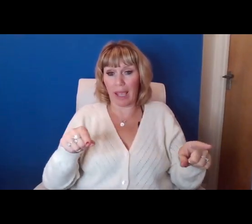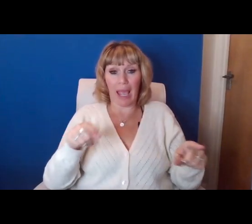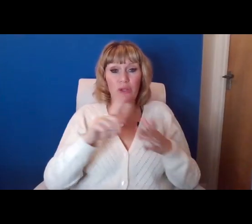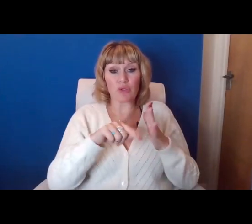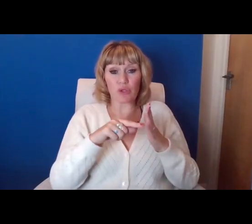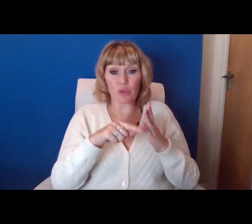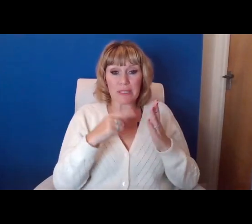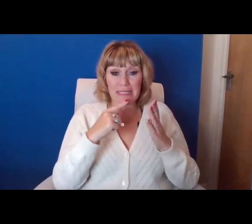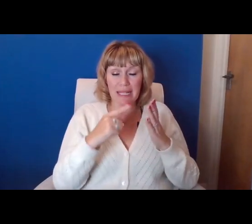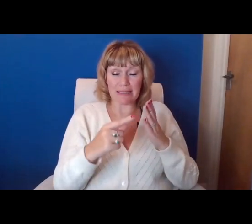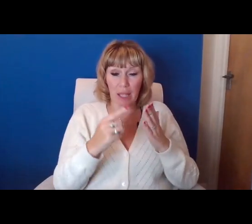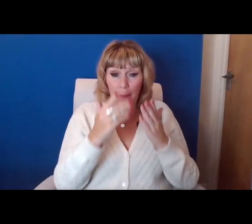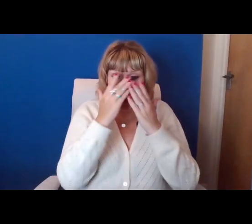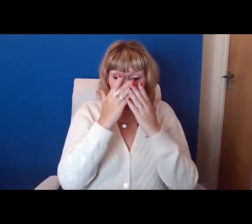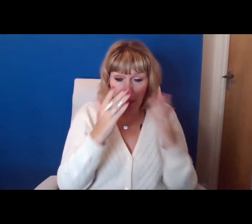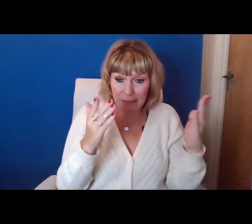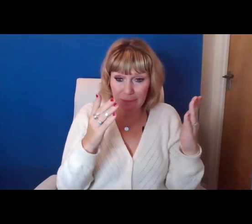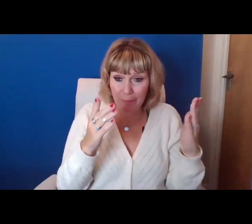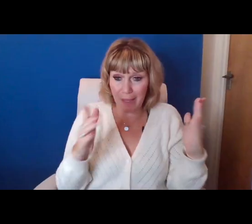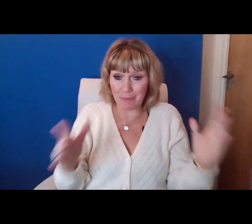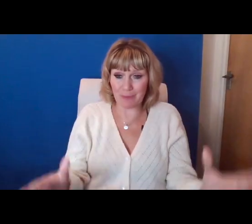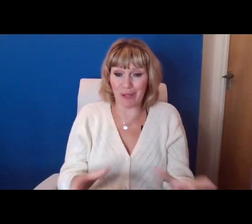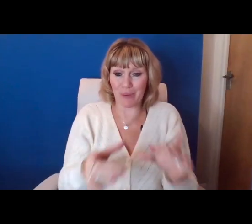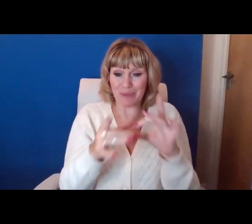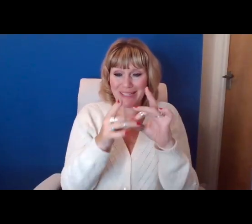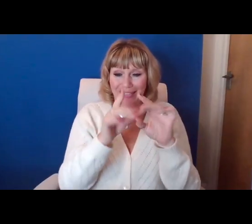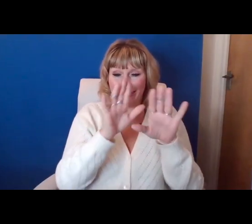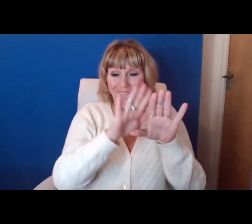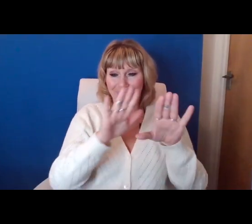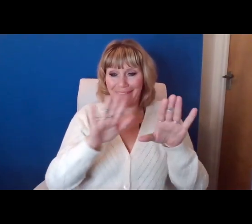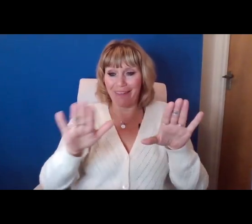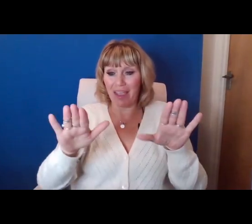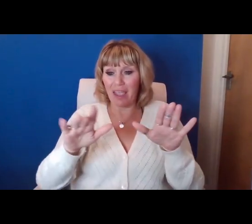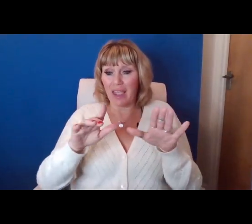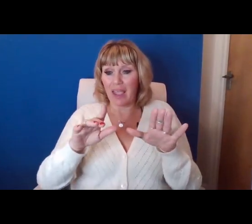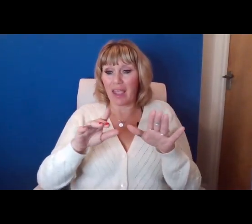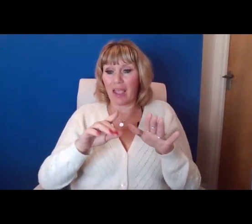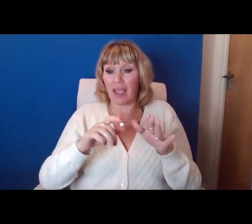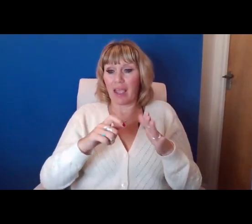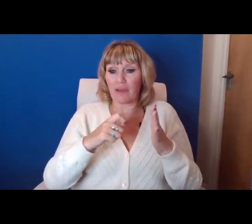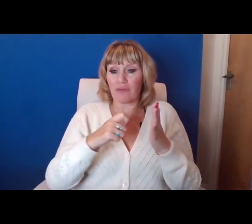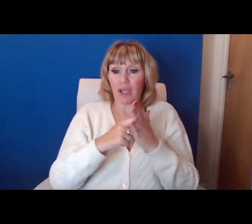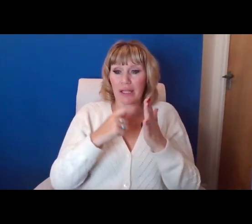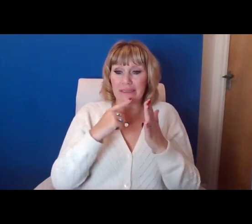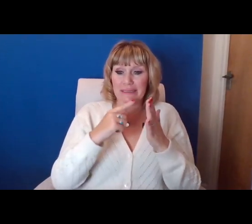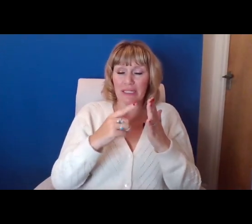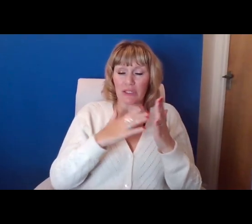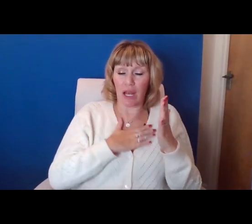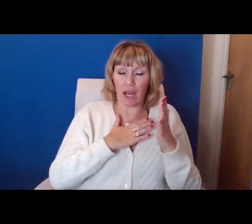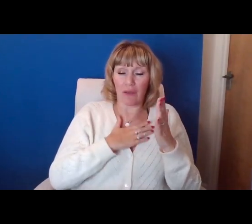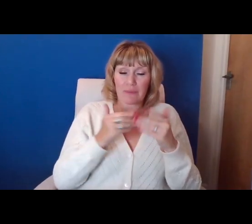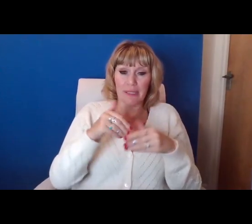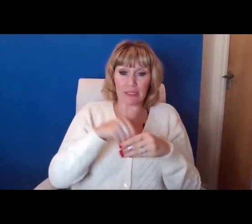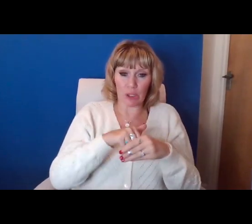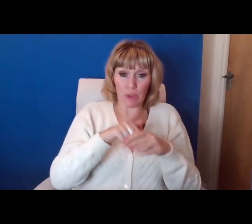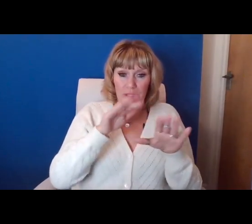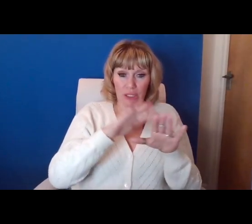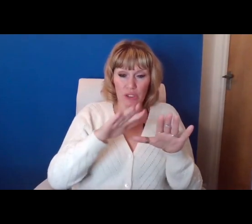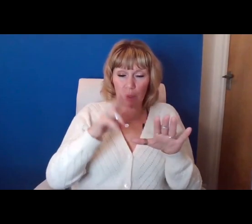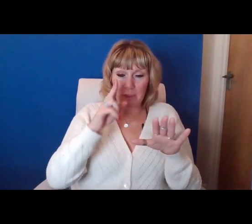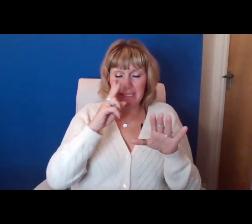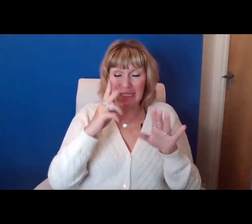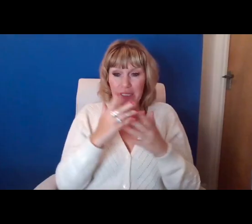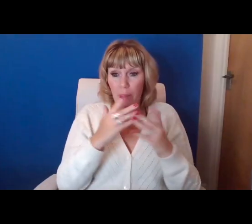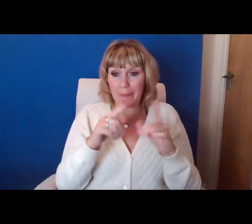it together. Agatha said, I loved being part of the show. Thank you very much. It was so interesting to see so many interpretations